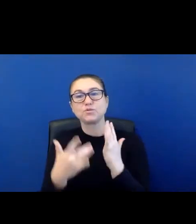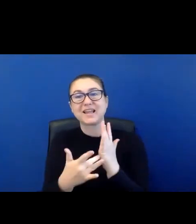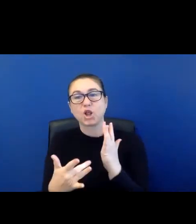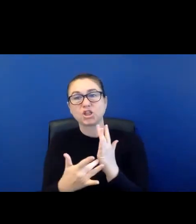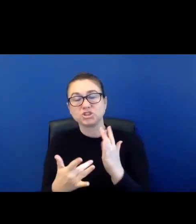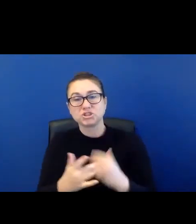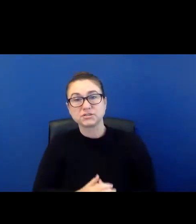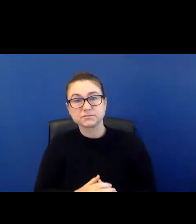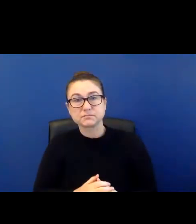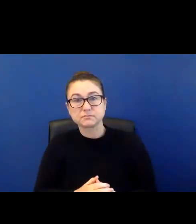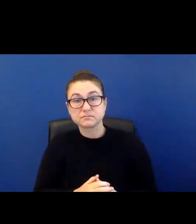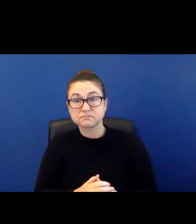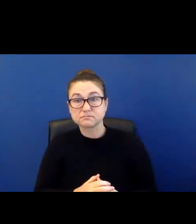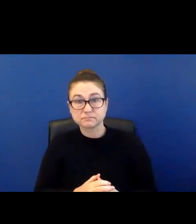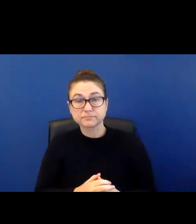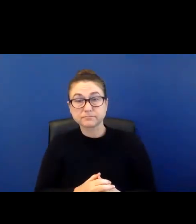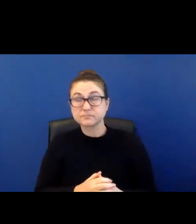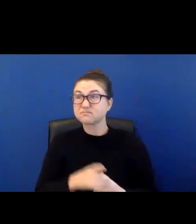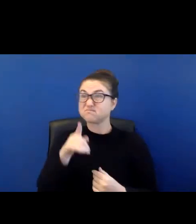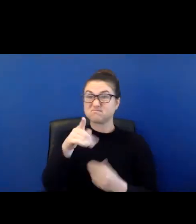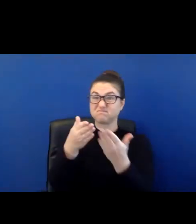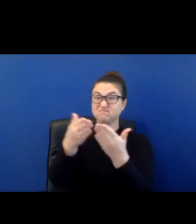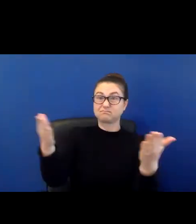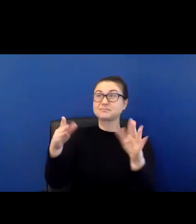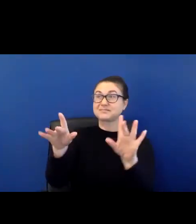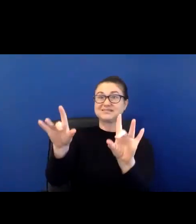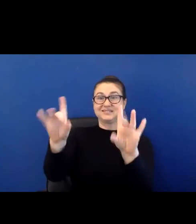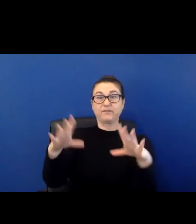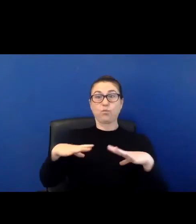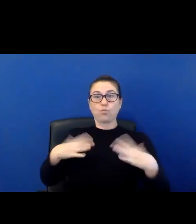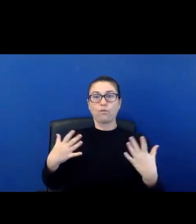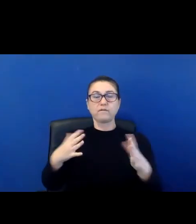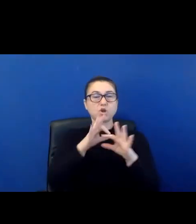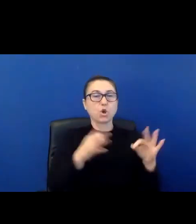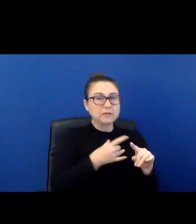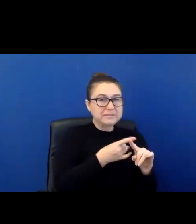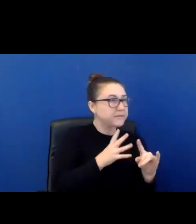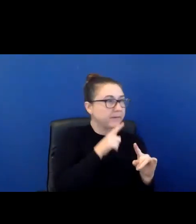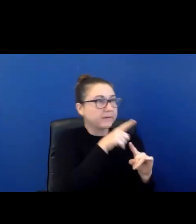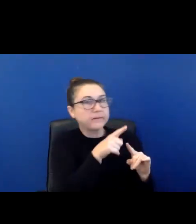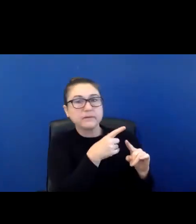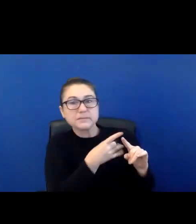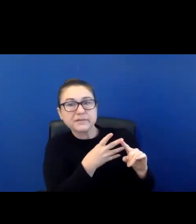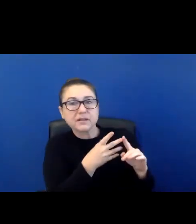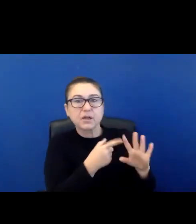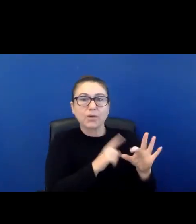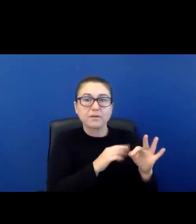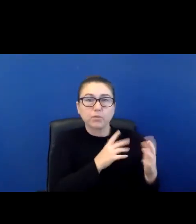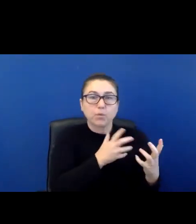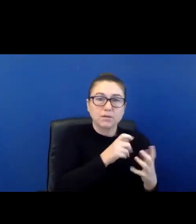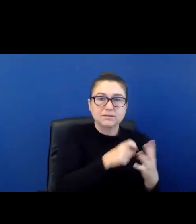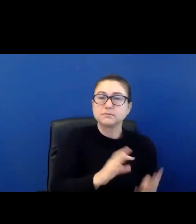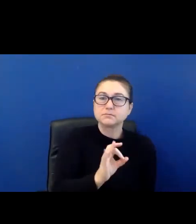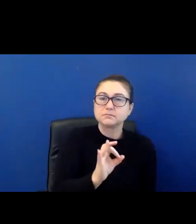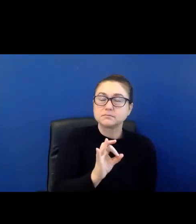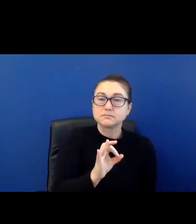that is baked into goods, services, and facilities. So I'm going to stop